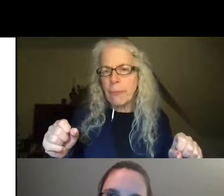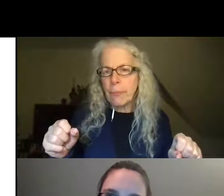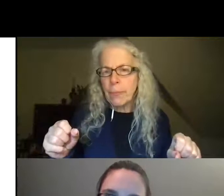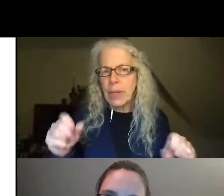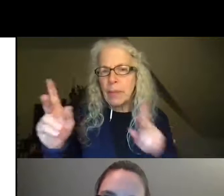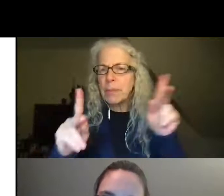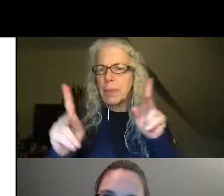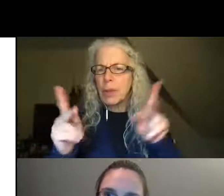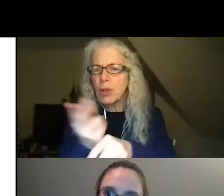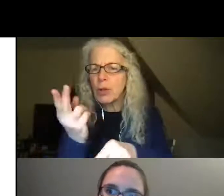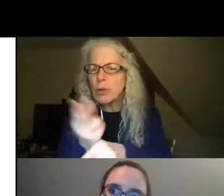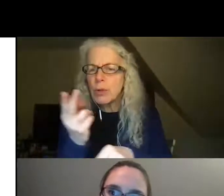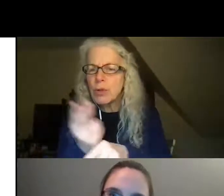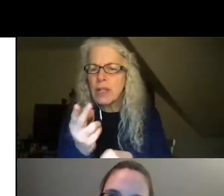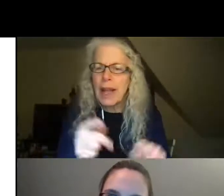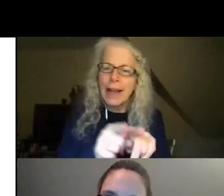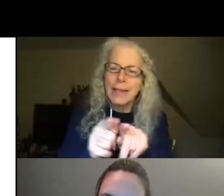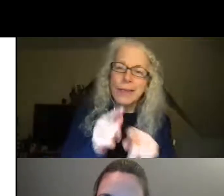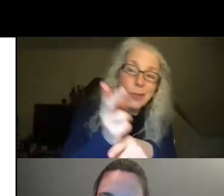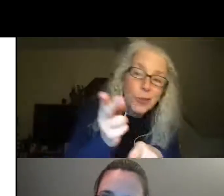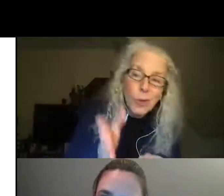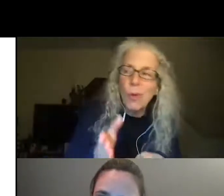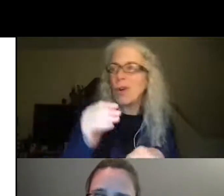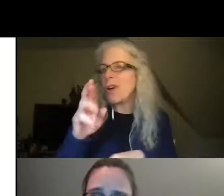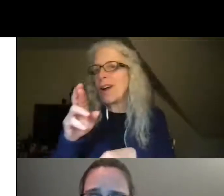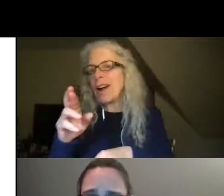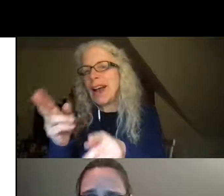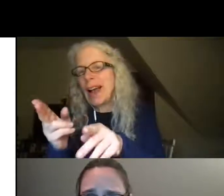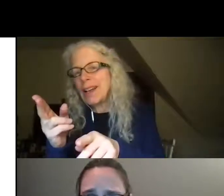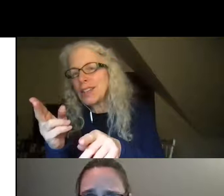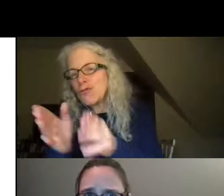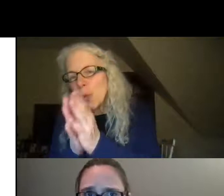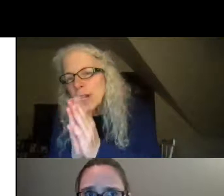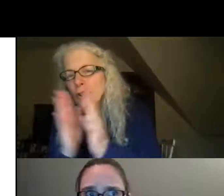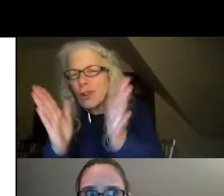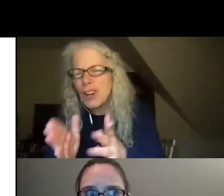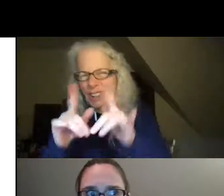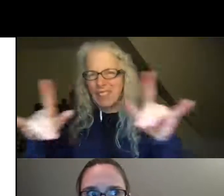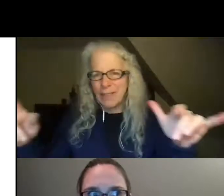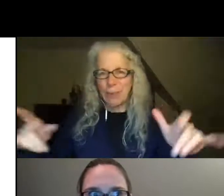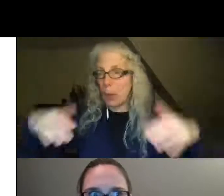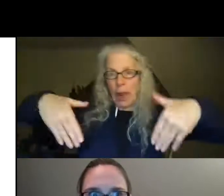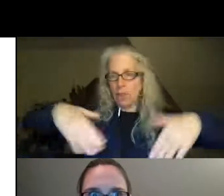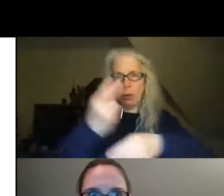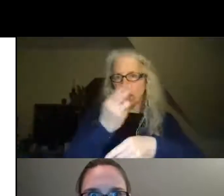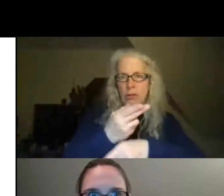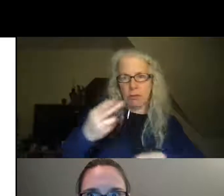parts of USCED that we weren't fully utilizing before, because it's just a very